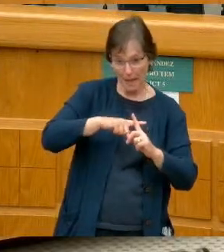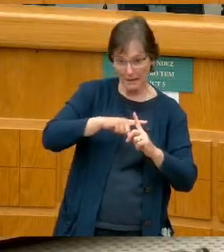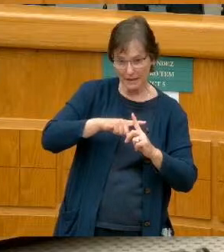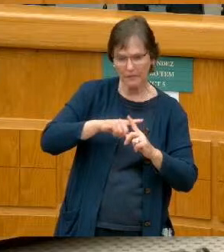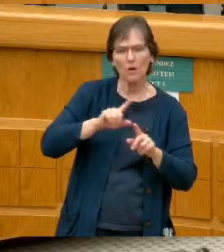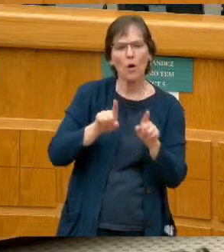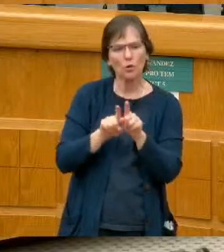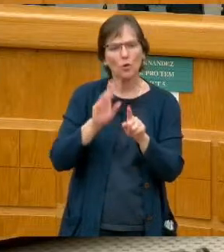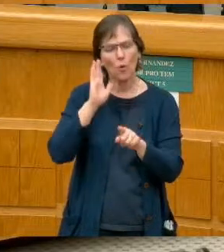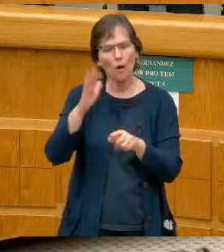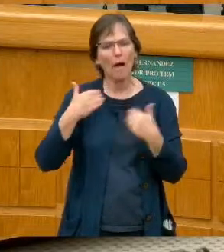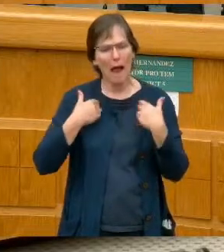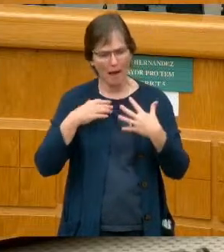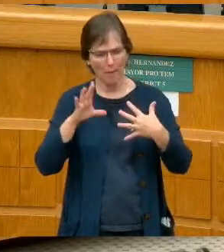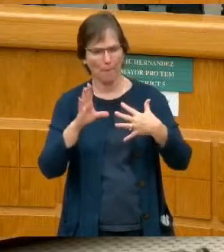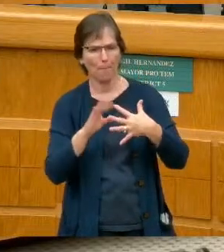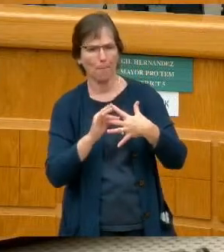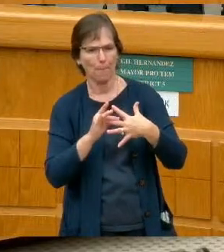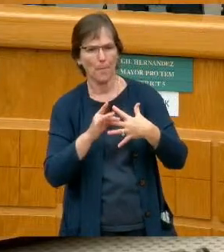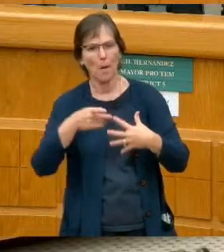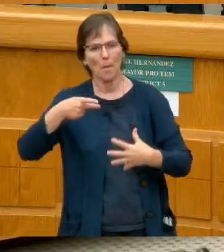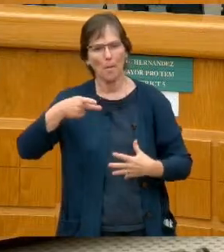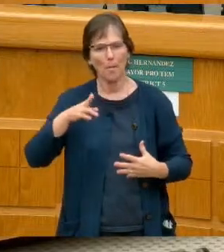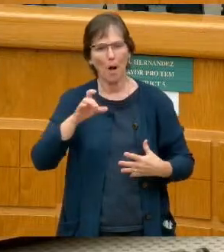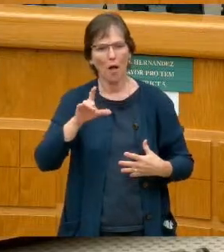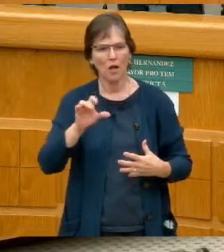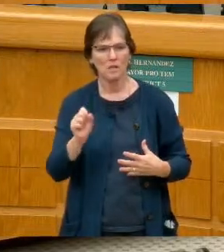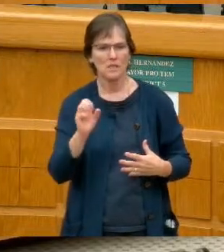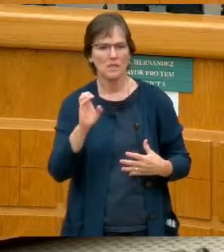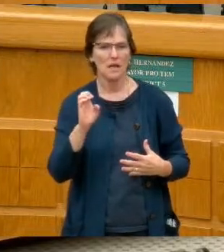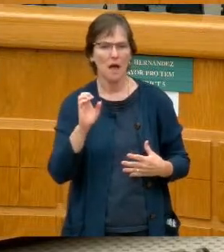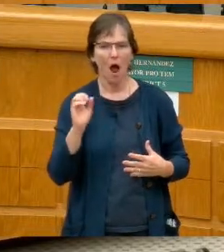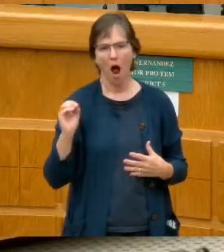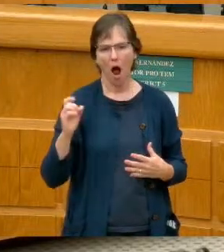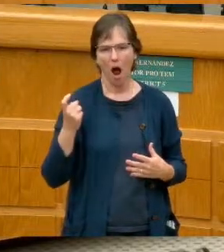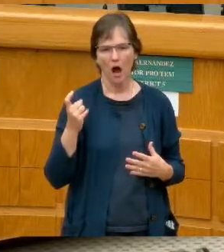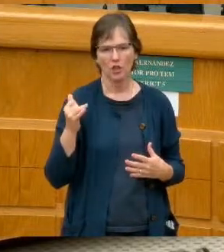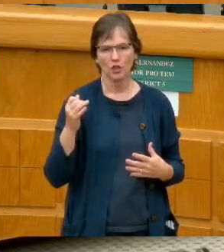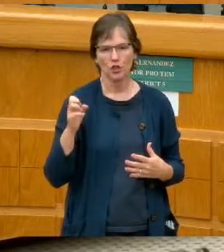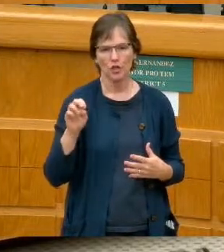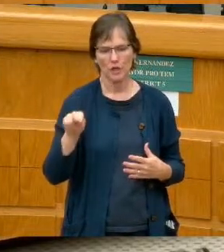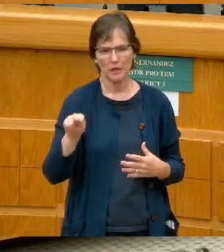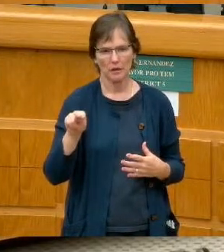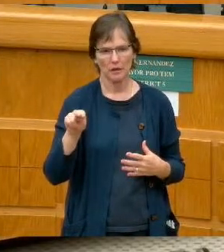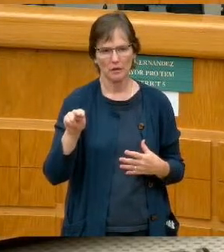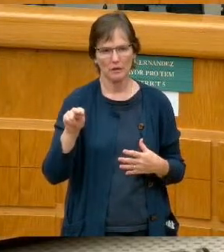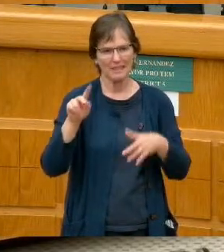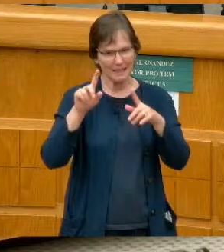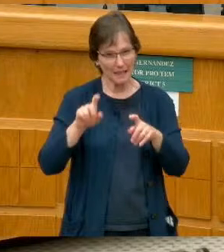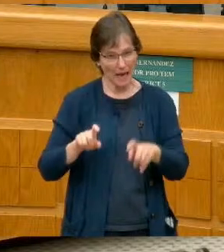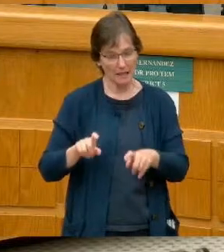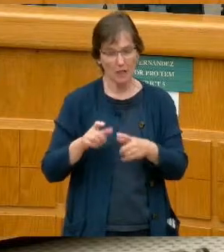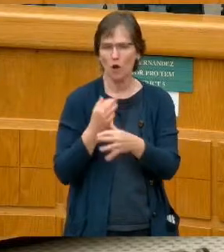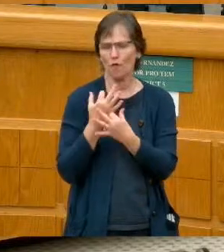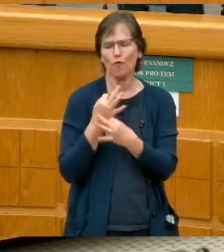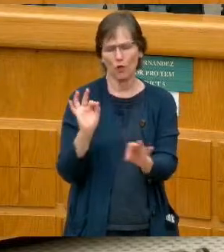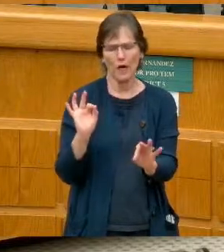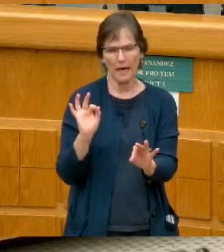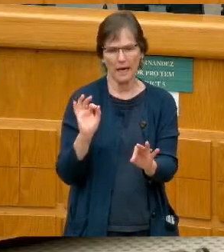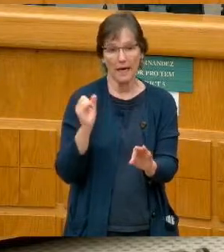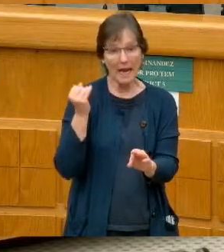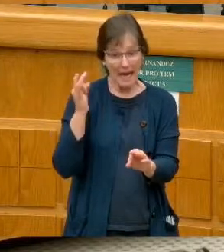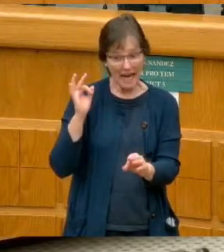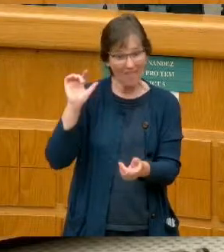reading. If it is determined their oxygen saturation levels are low, they are advised to seek medical attention with